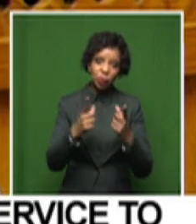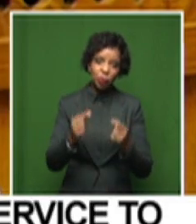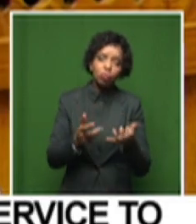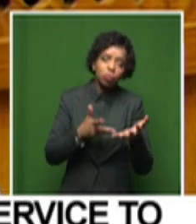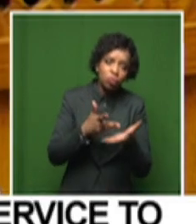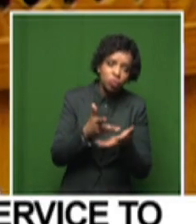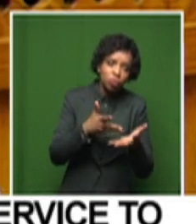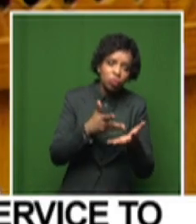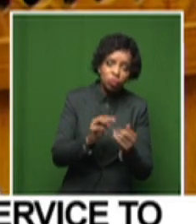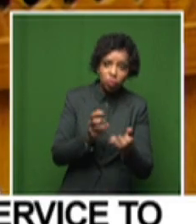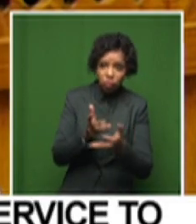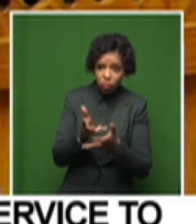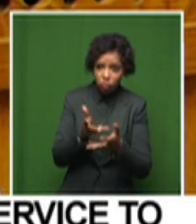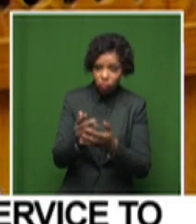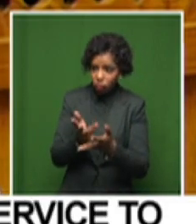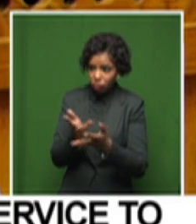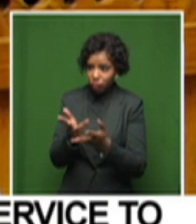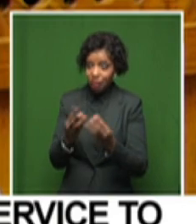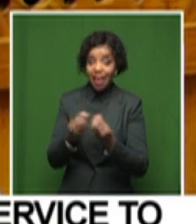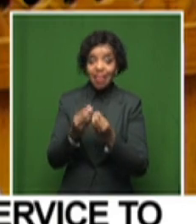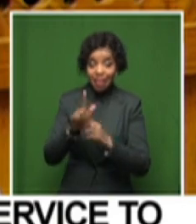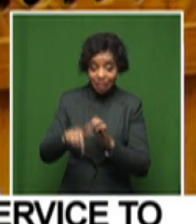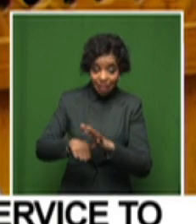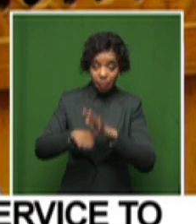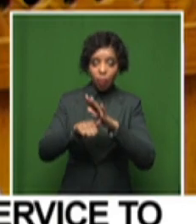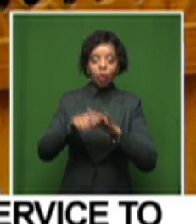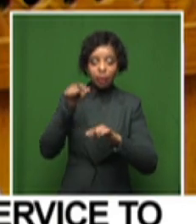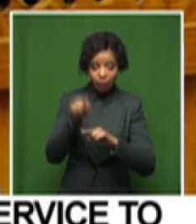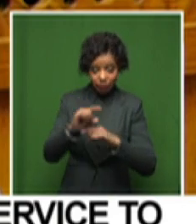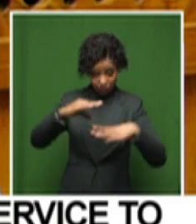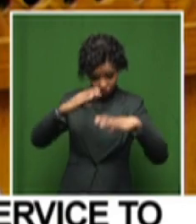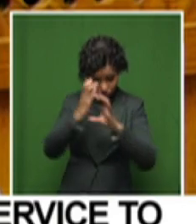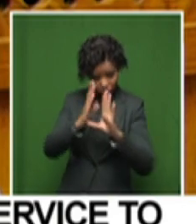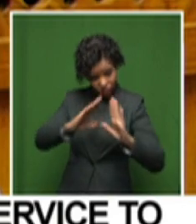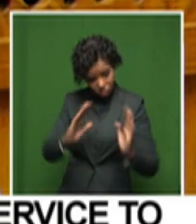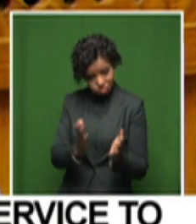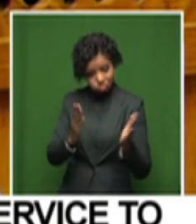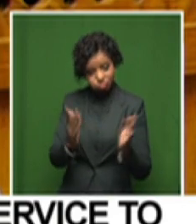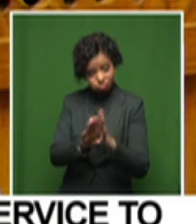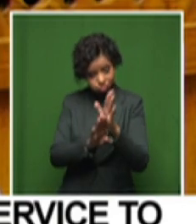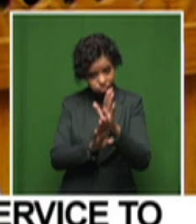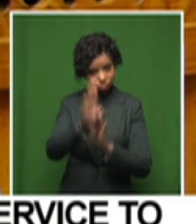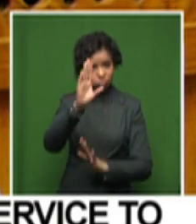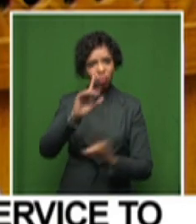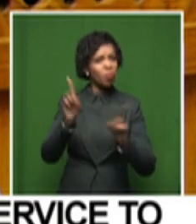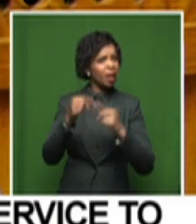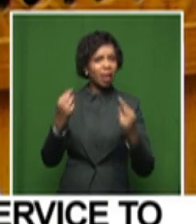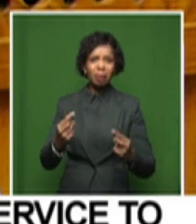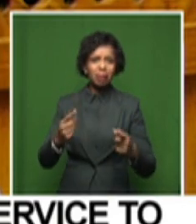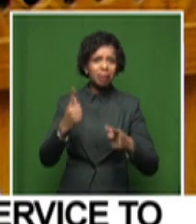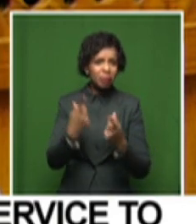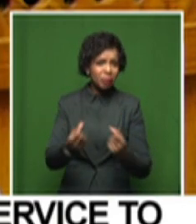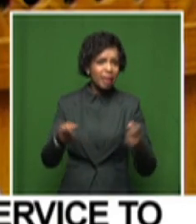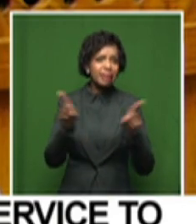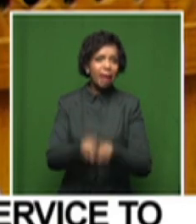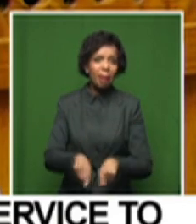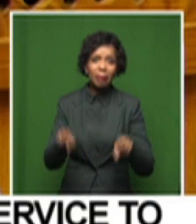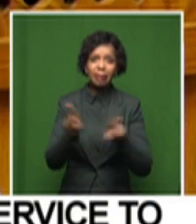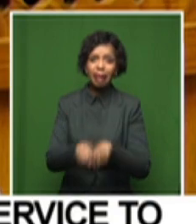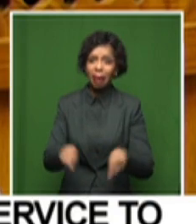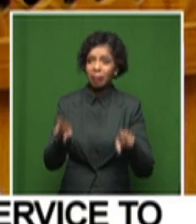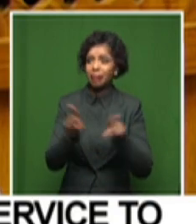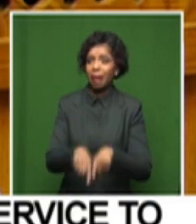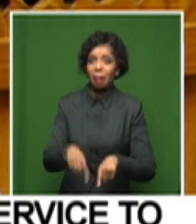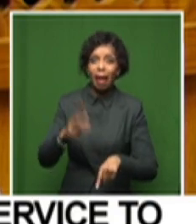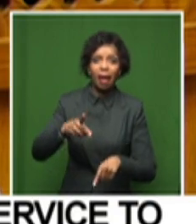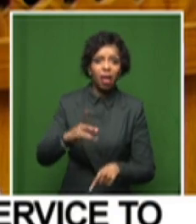up those that are essential for progress. Can't continue doing the same thing all over again. It's too expensive. It doesn't produce any